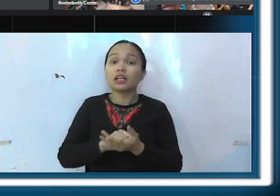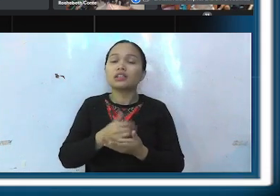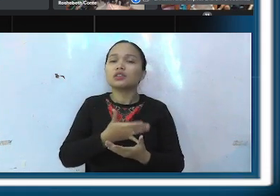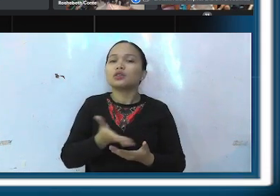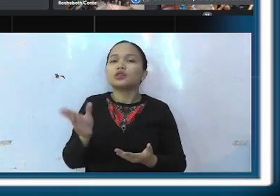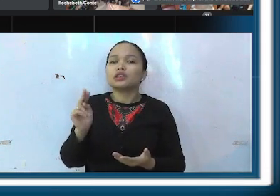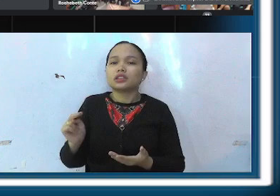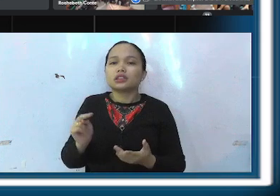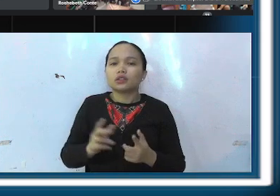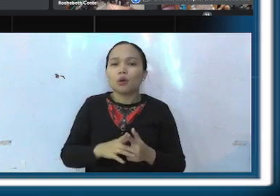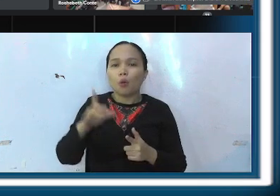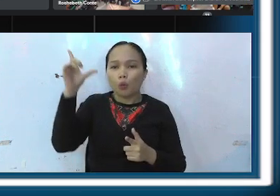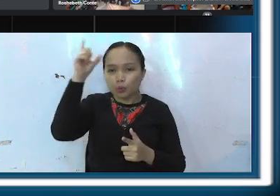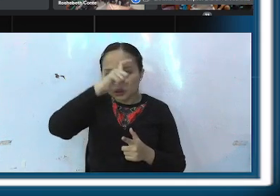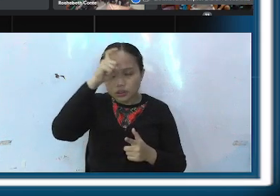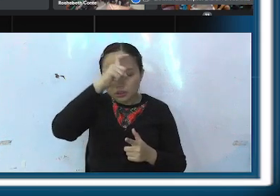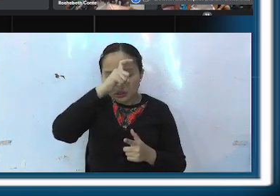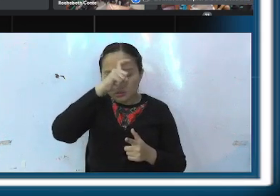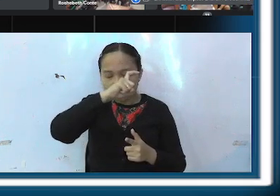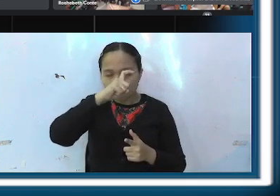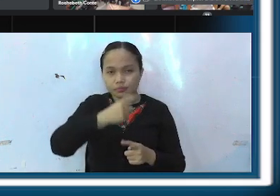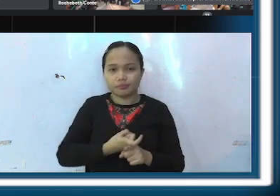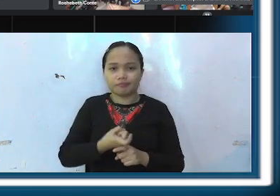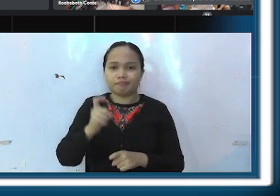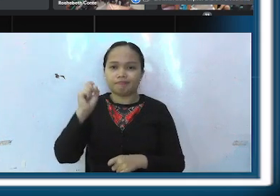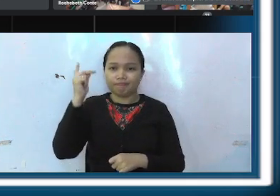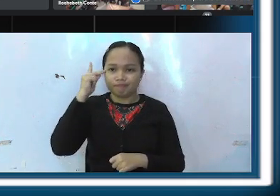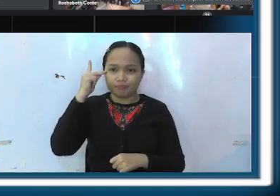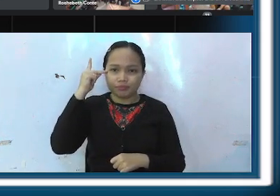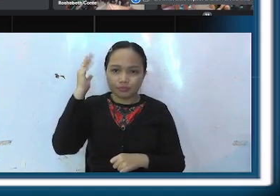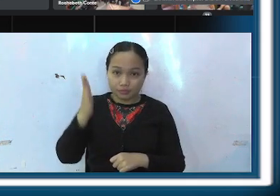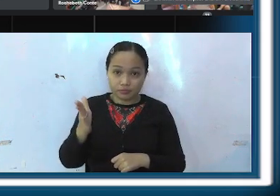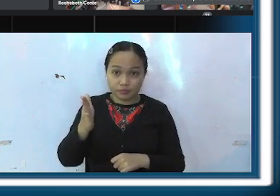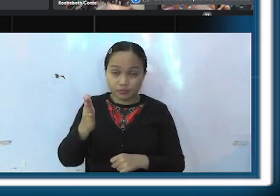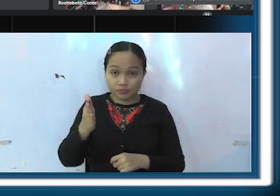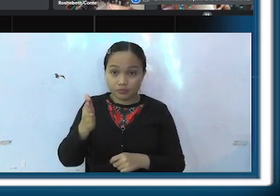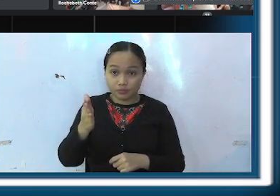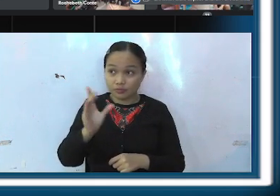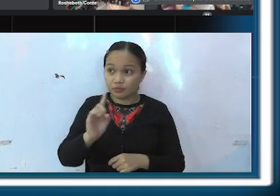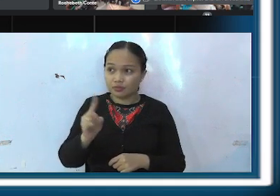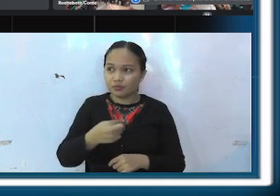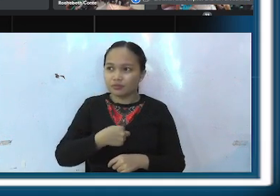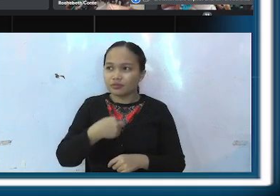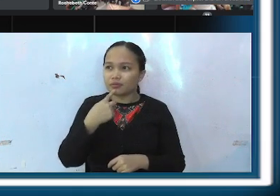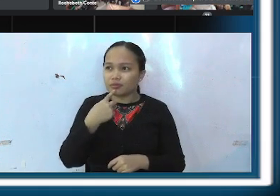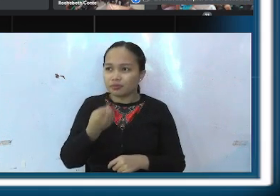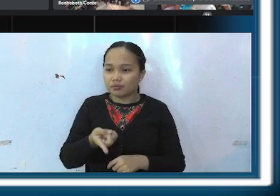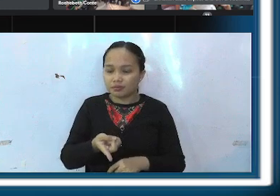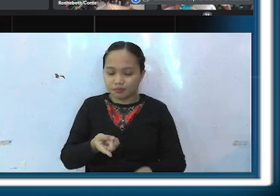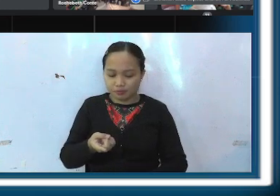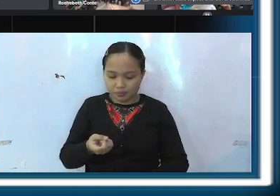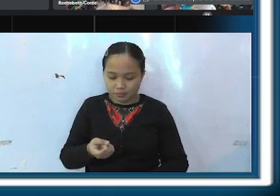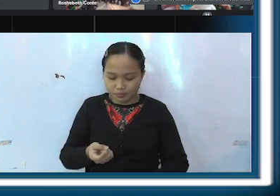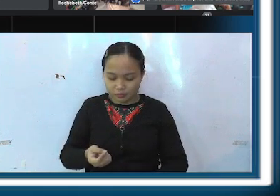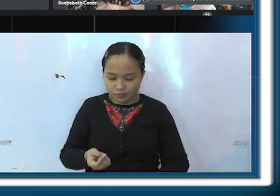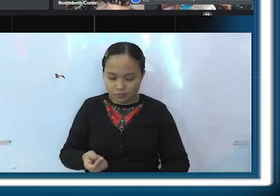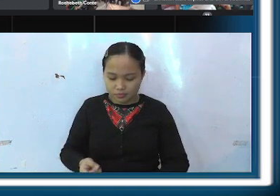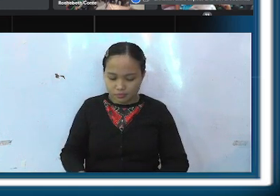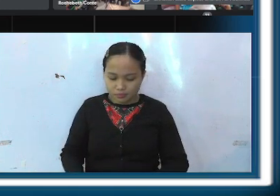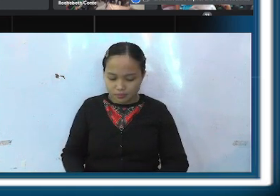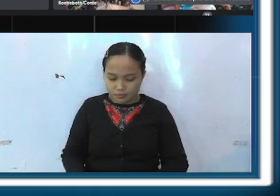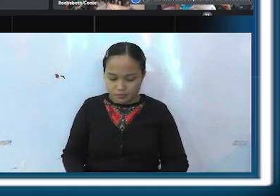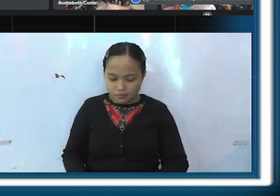of your pastor. That's right. Amen? Amen. Amen. I'm going to tell you something, and then I know that we're probably done.